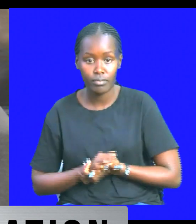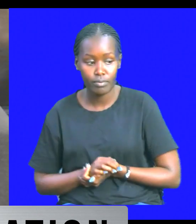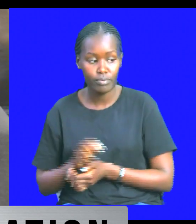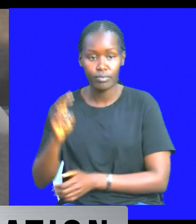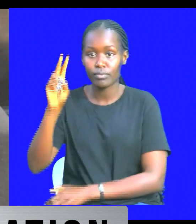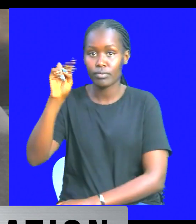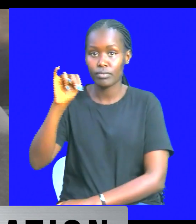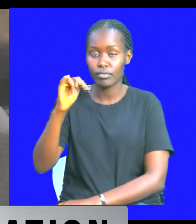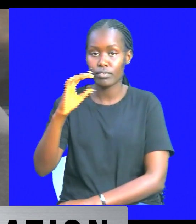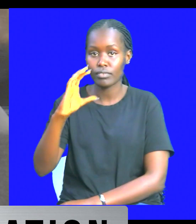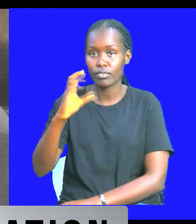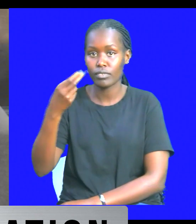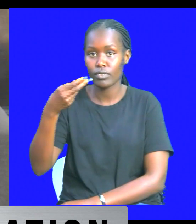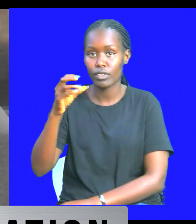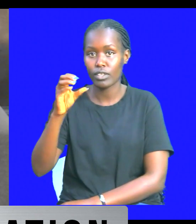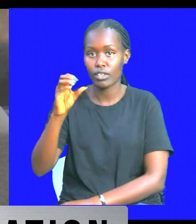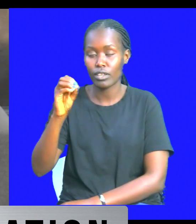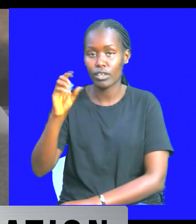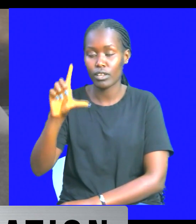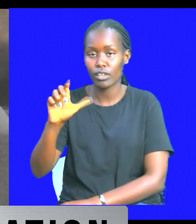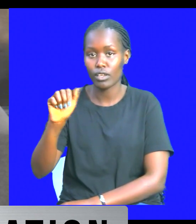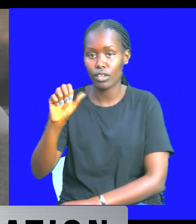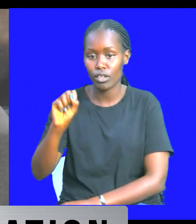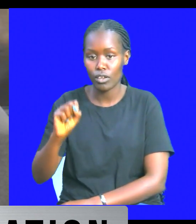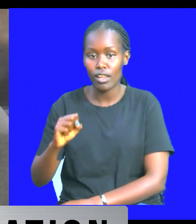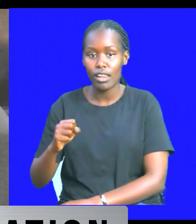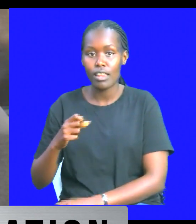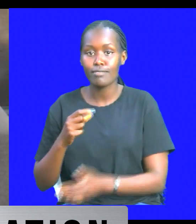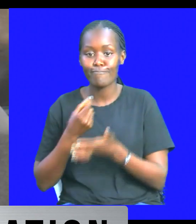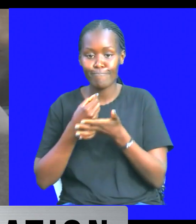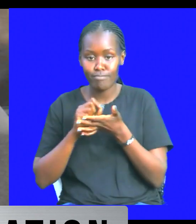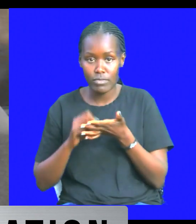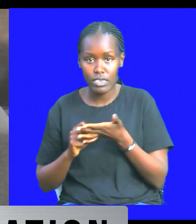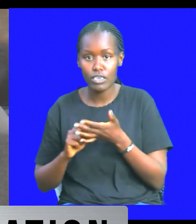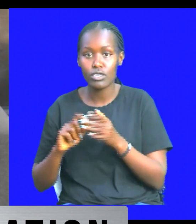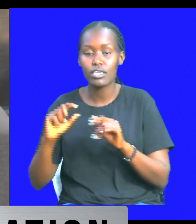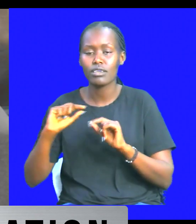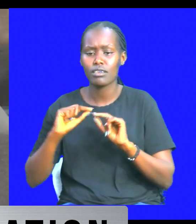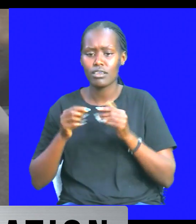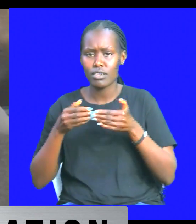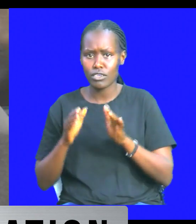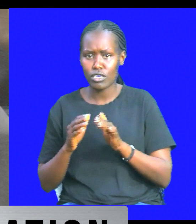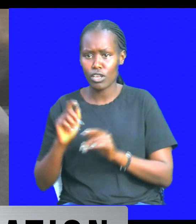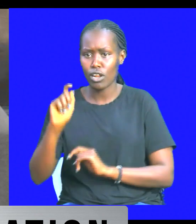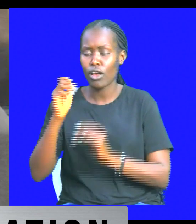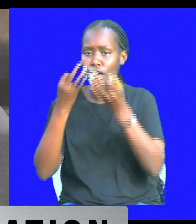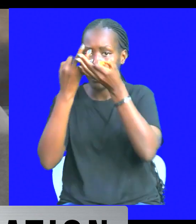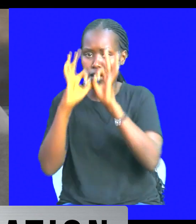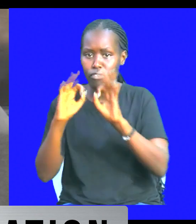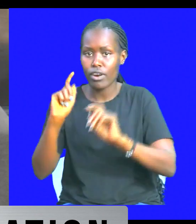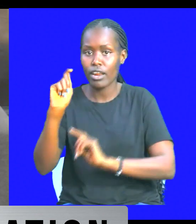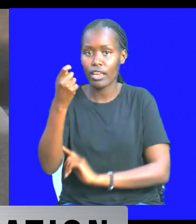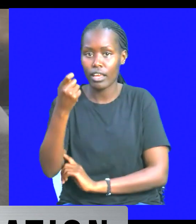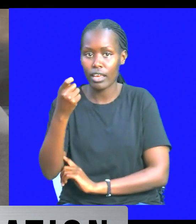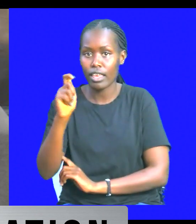Nicholas Oyo. Hi. Pleasure, Jonah. Secretary General. Free Kenya. Yeah. Kenya kwa mwaka wa kwanza. By the way,